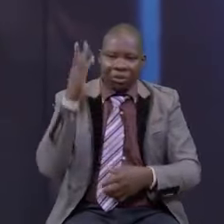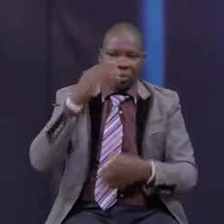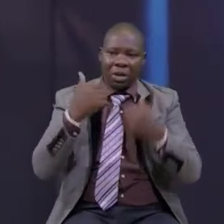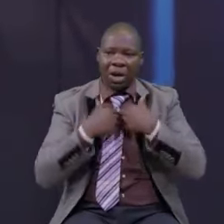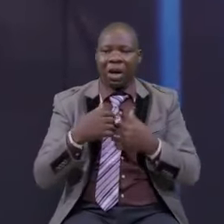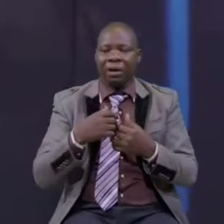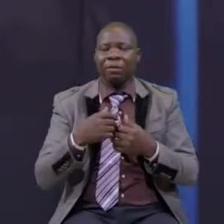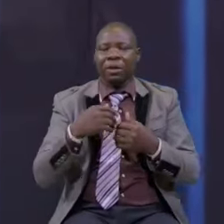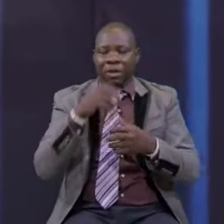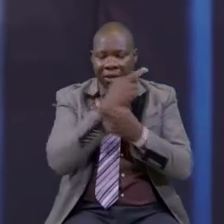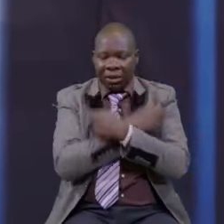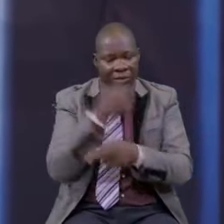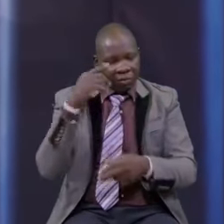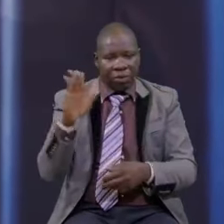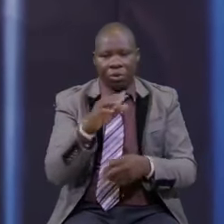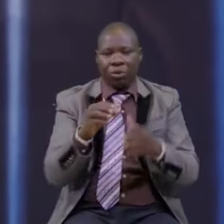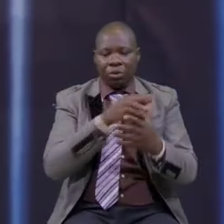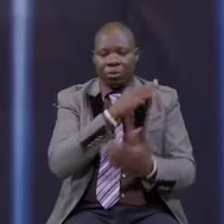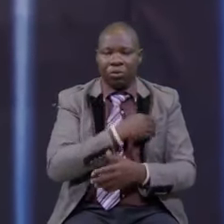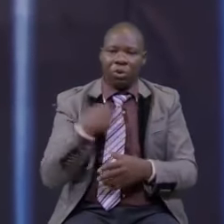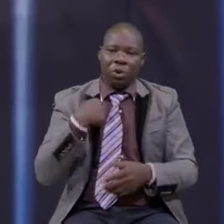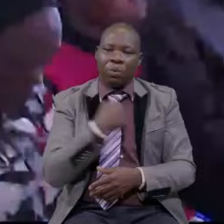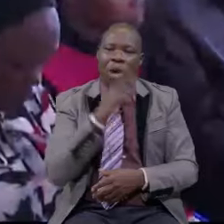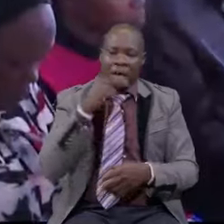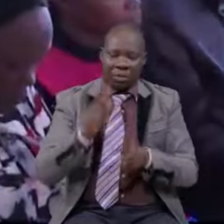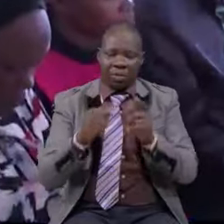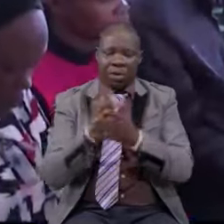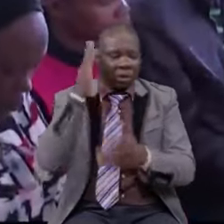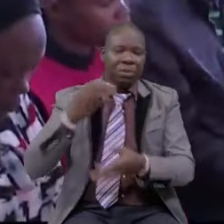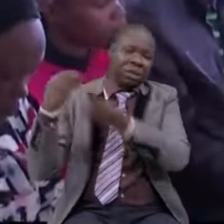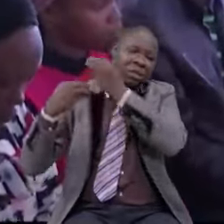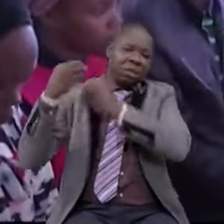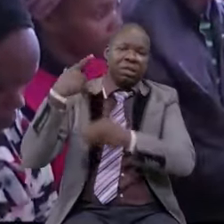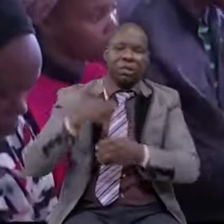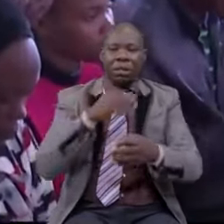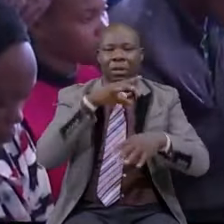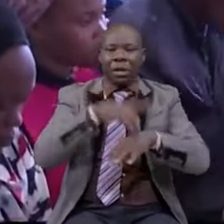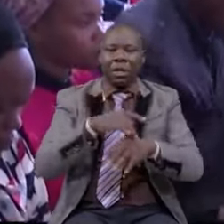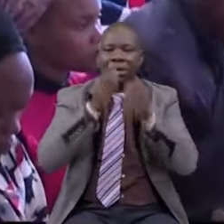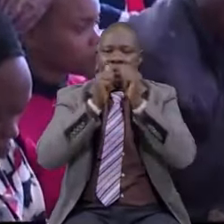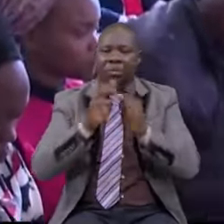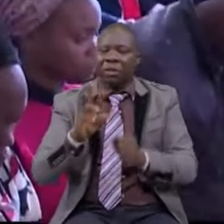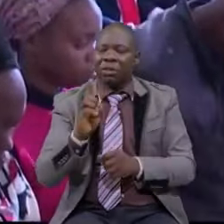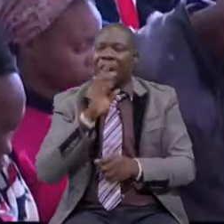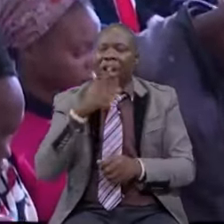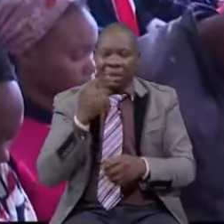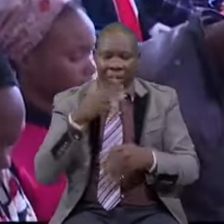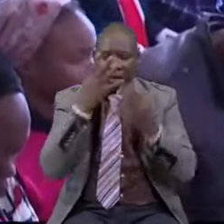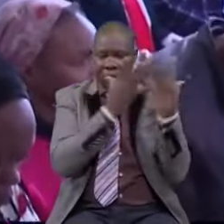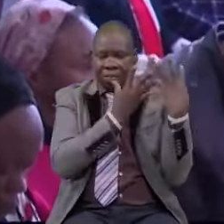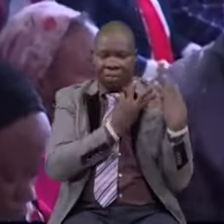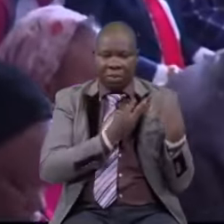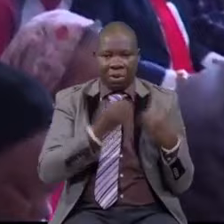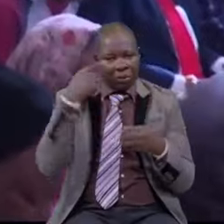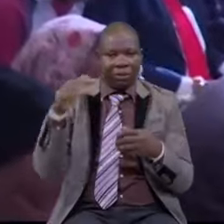are the people that will inherit the earth. Blessed are the meek, for they shall